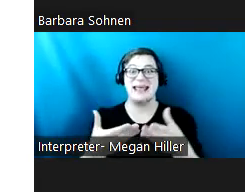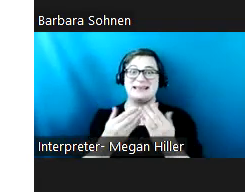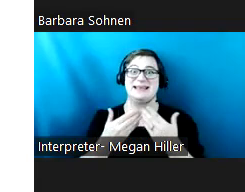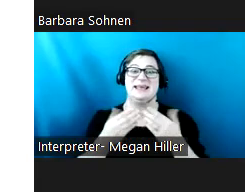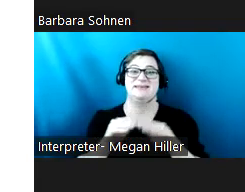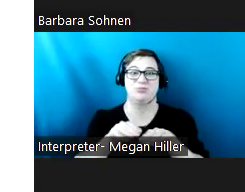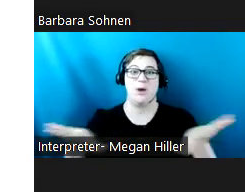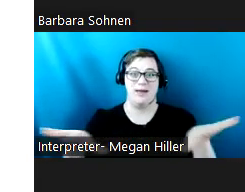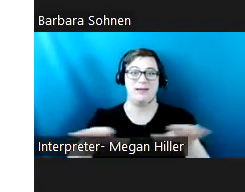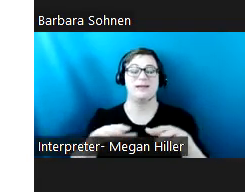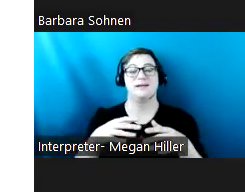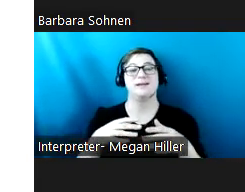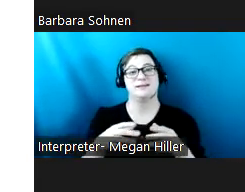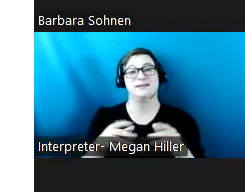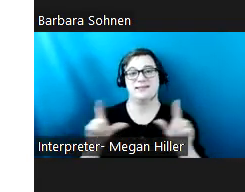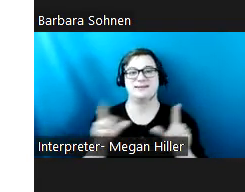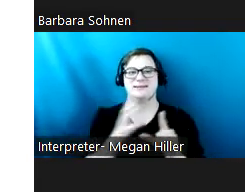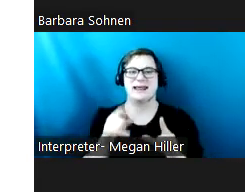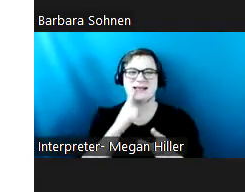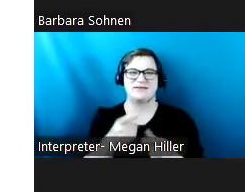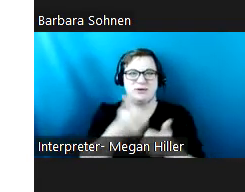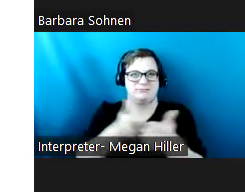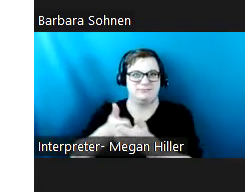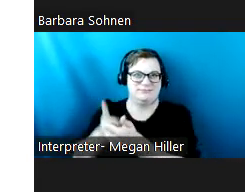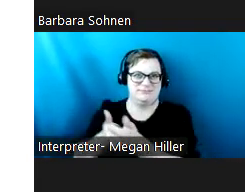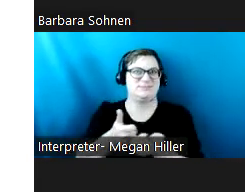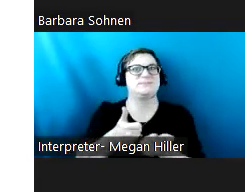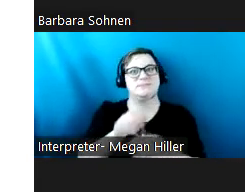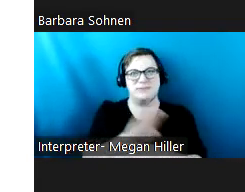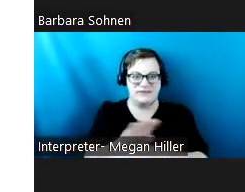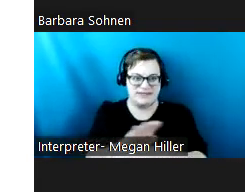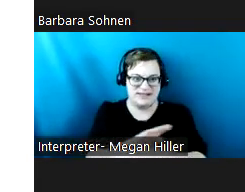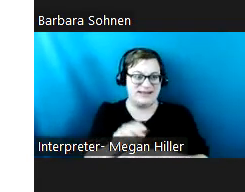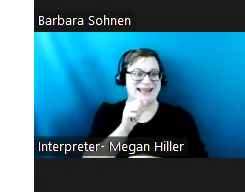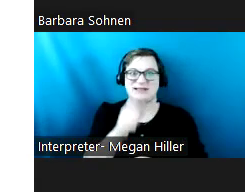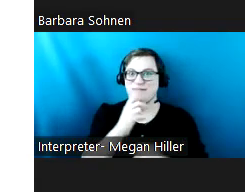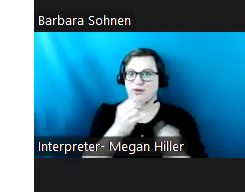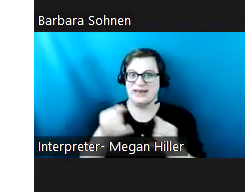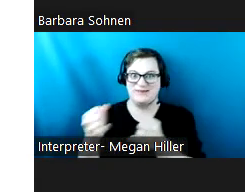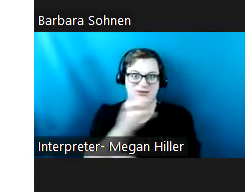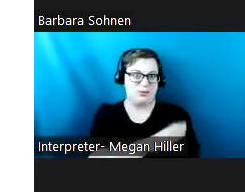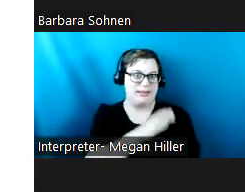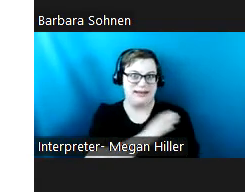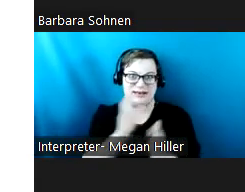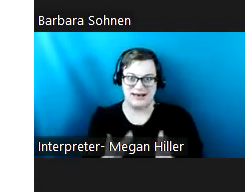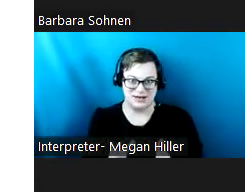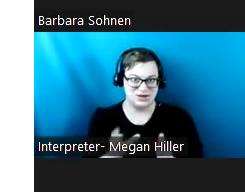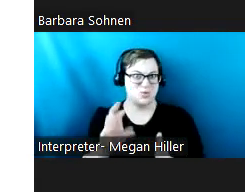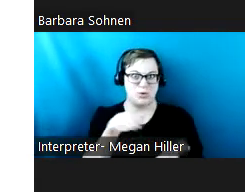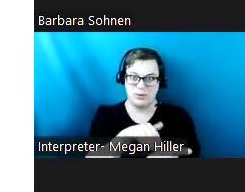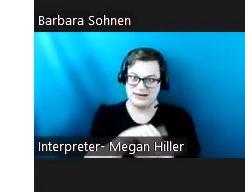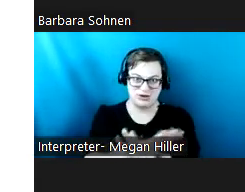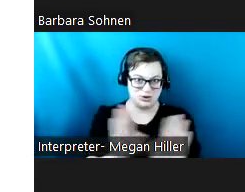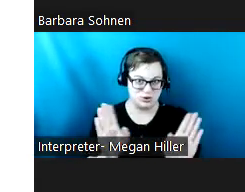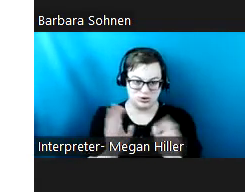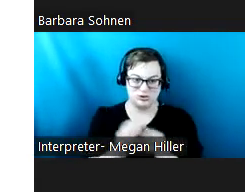and it is a facility license. So this is not for individual clinicians or practitioners, and